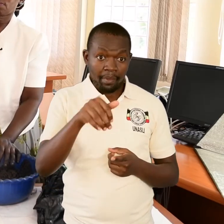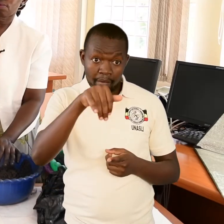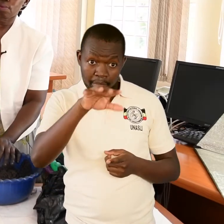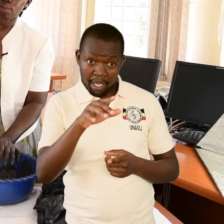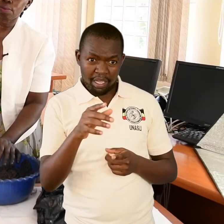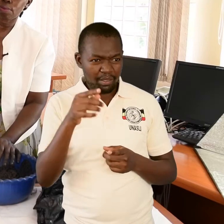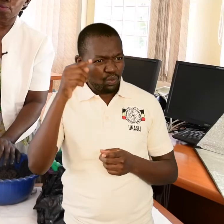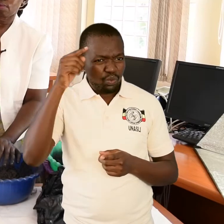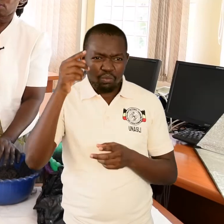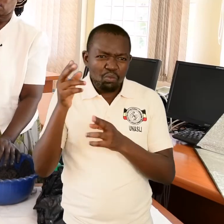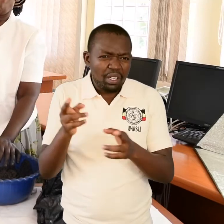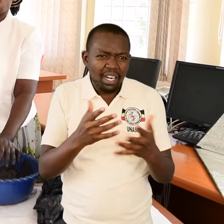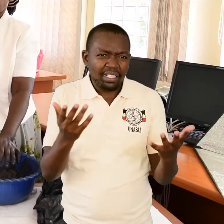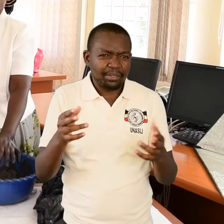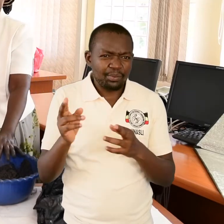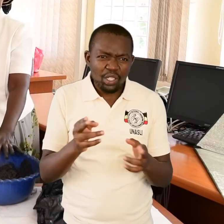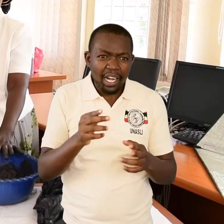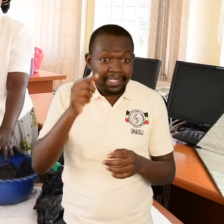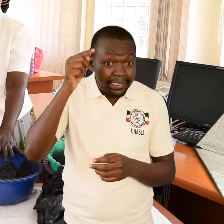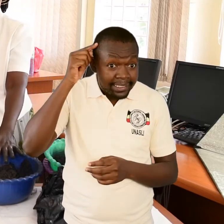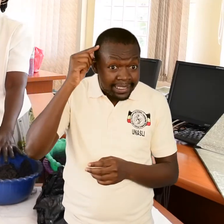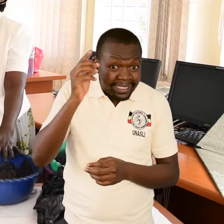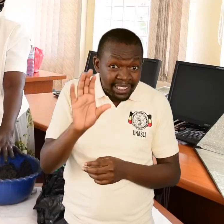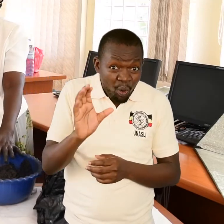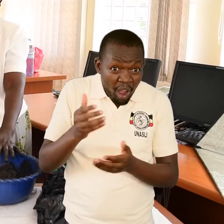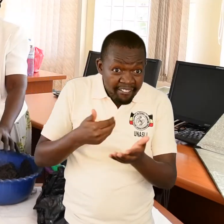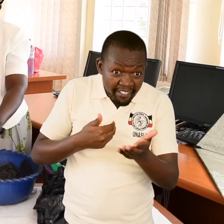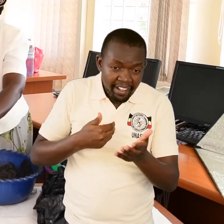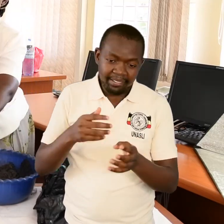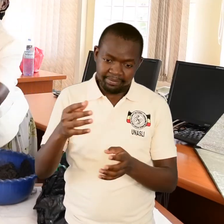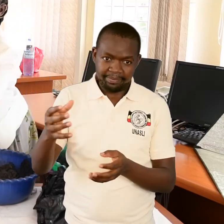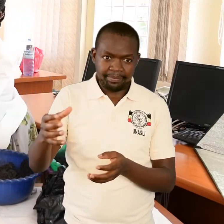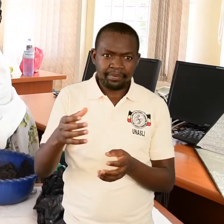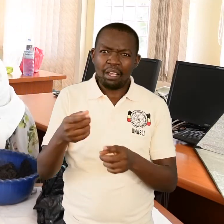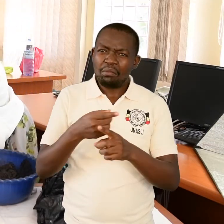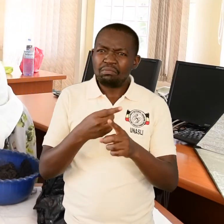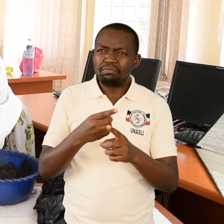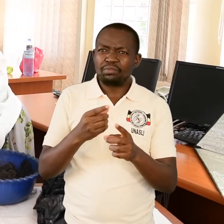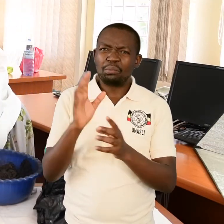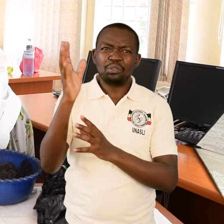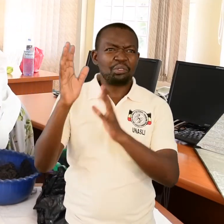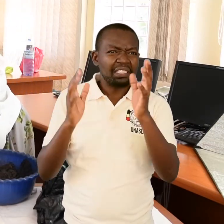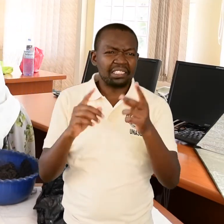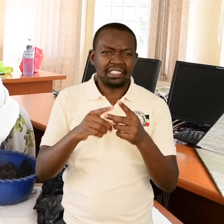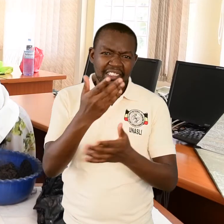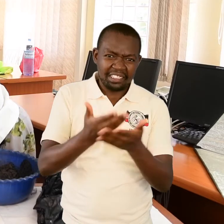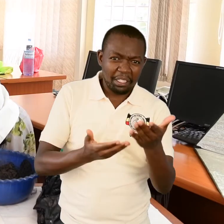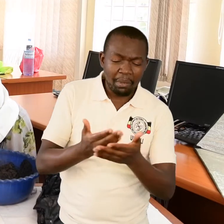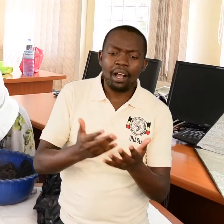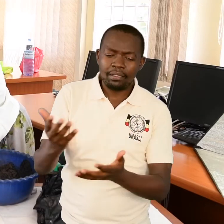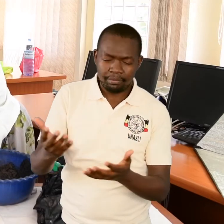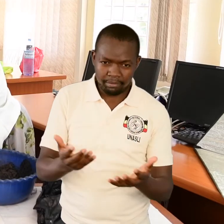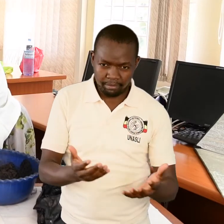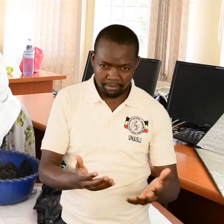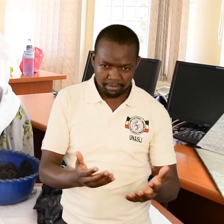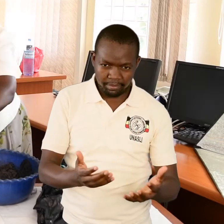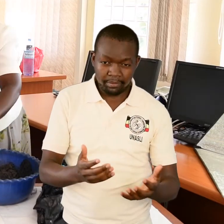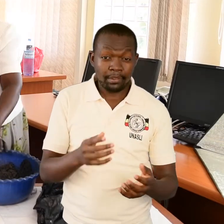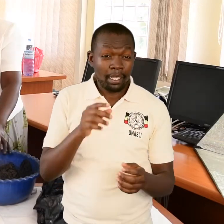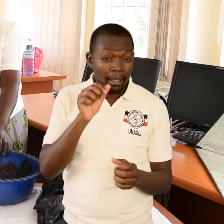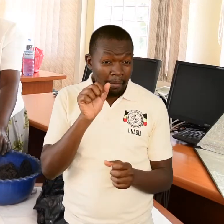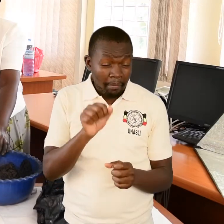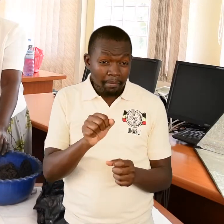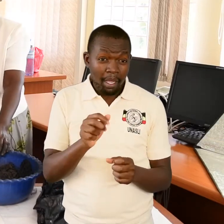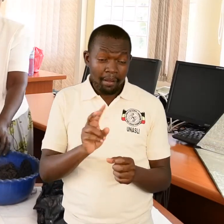charcoal, the usual charcoal we use from trees, from timber, put them on